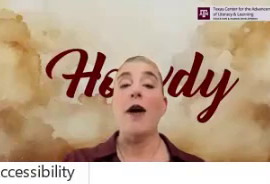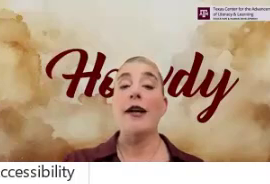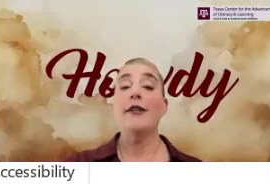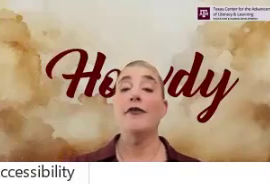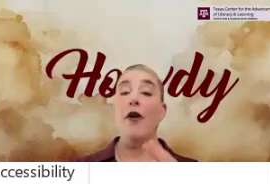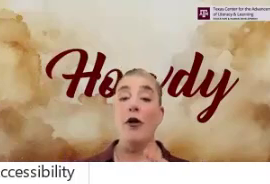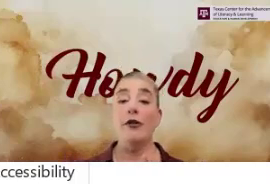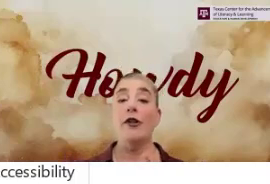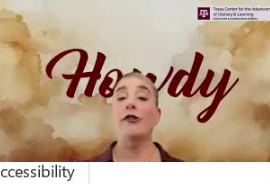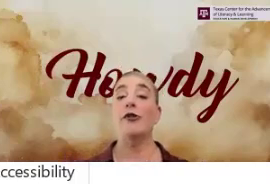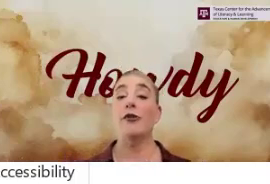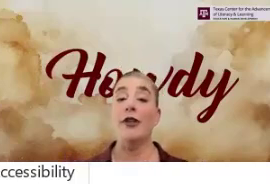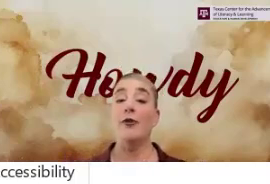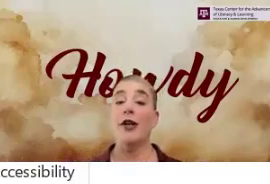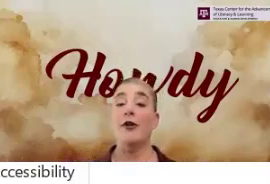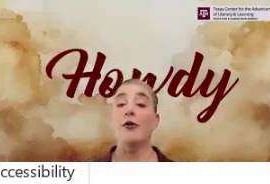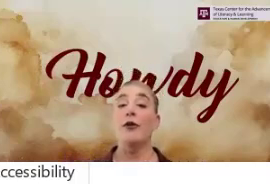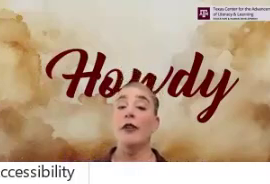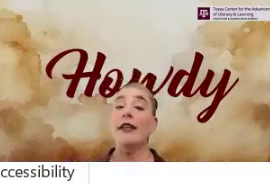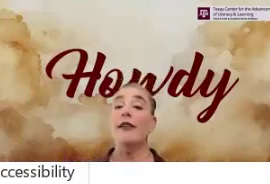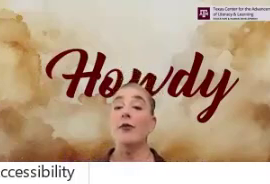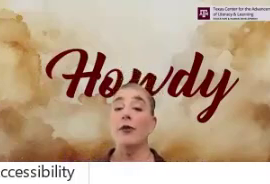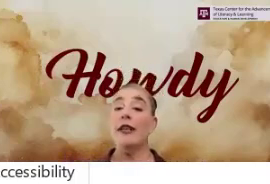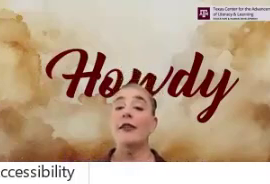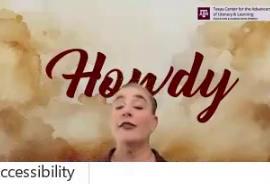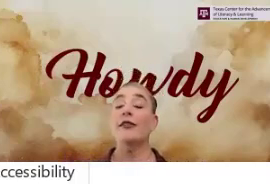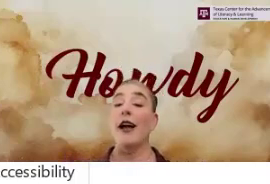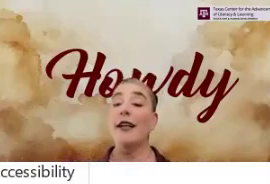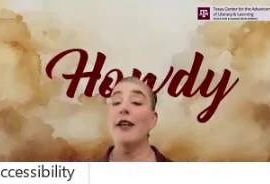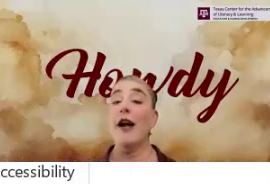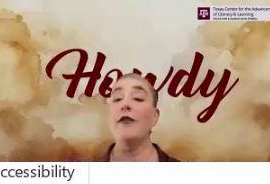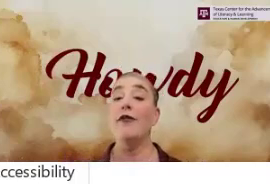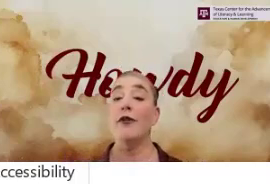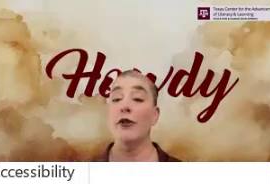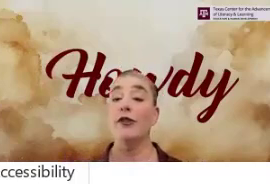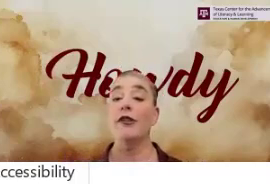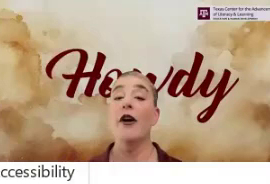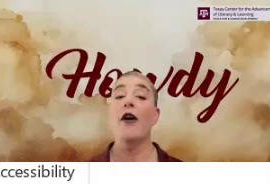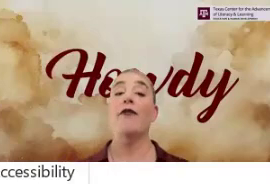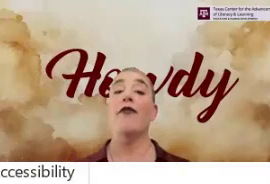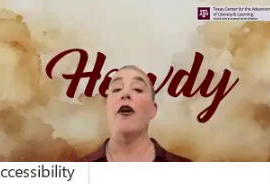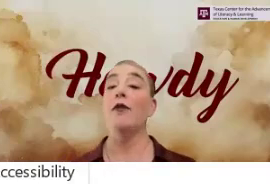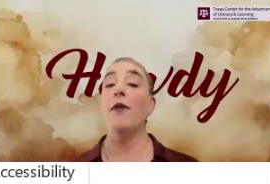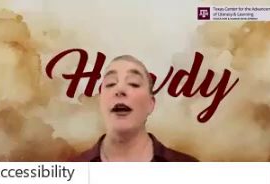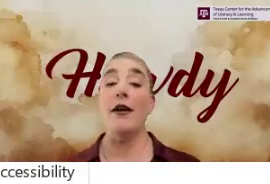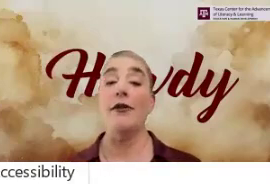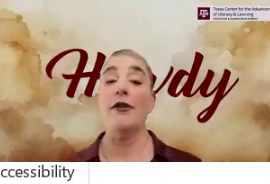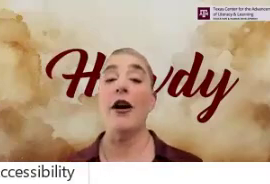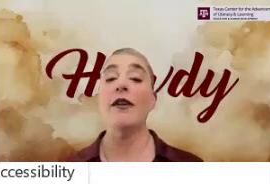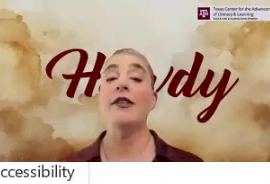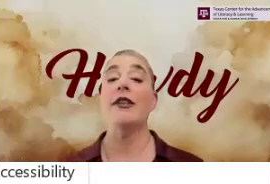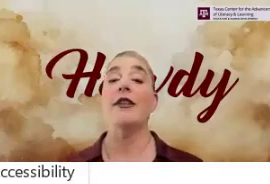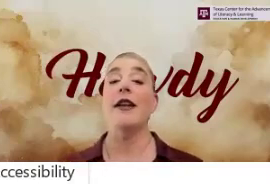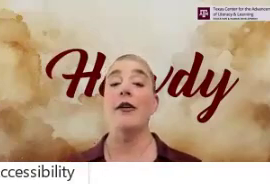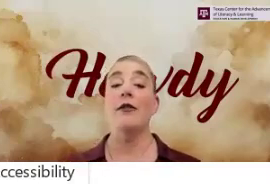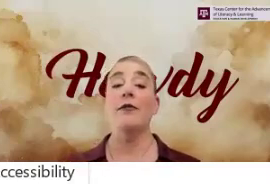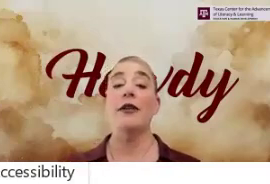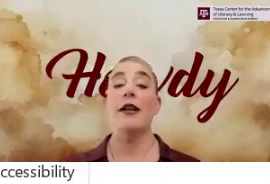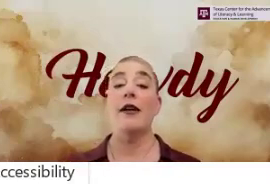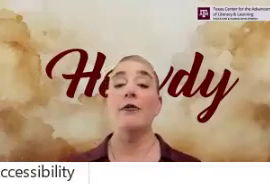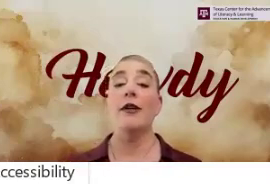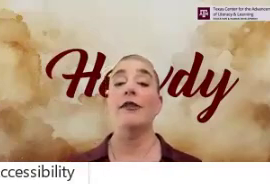here. By default, a screen reader will read the slide title first, followed by other content